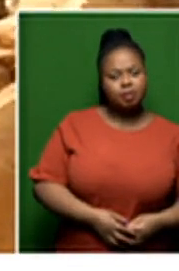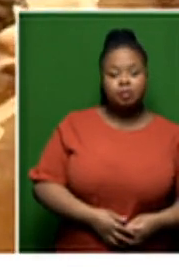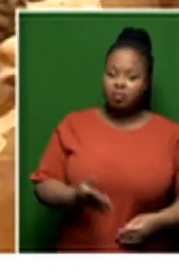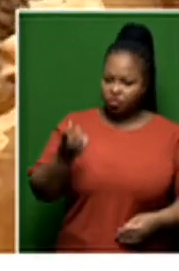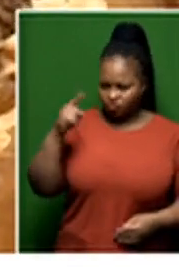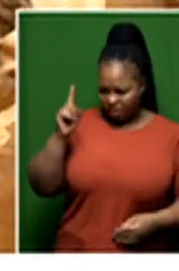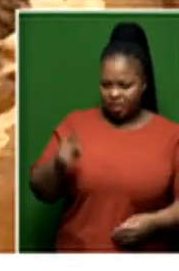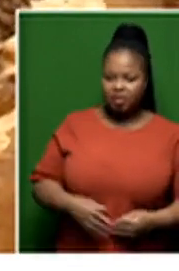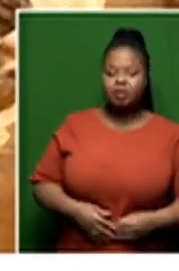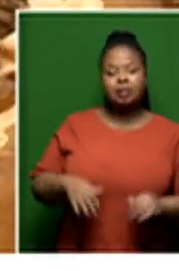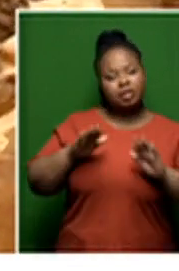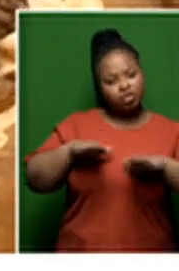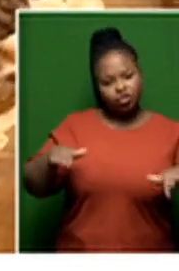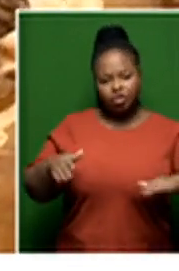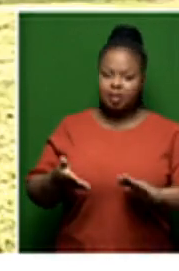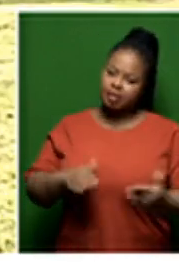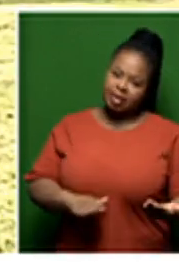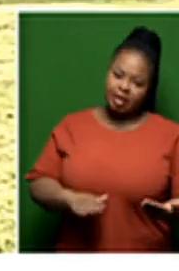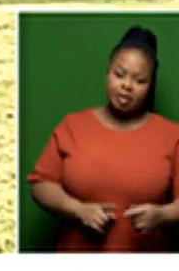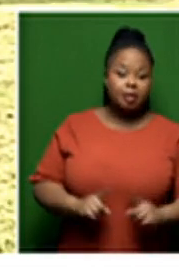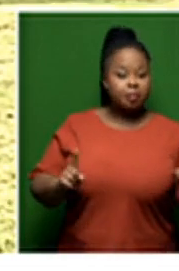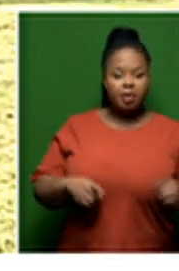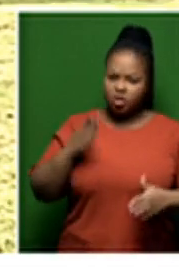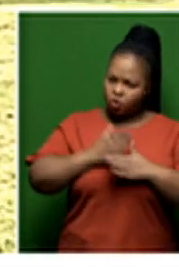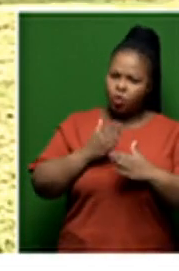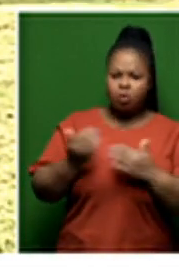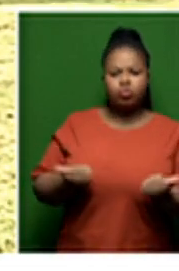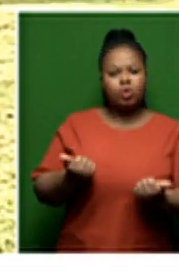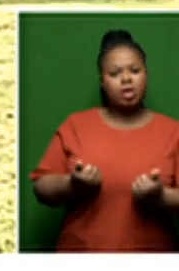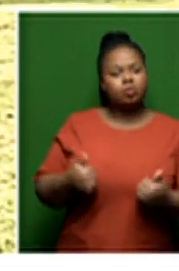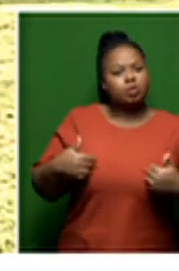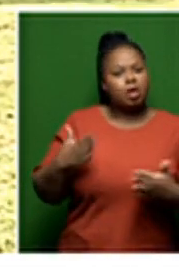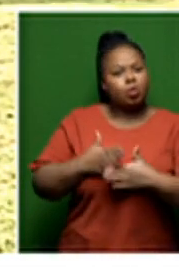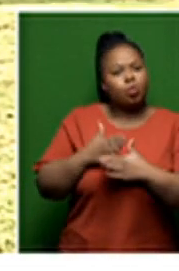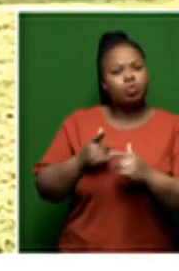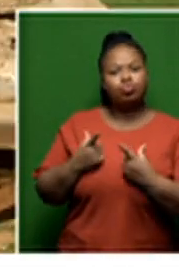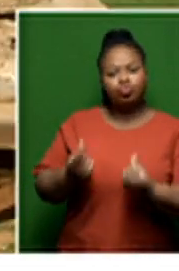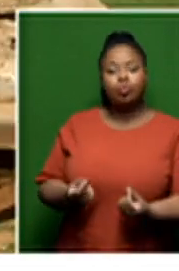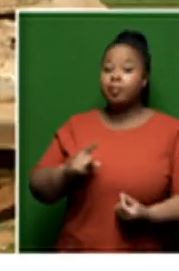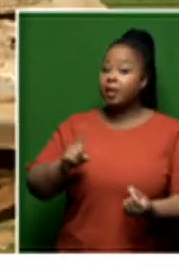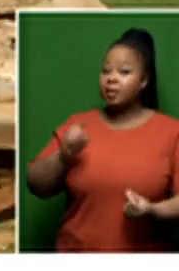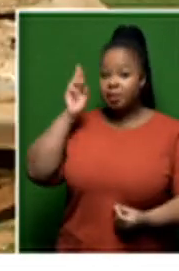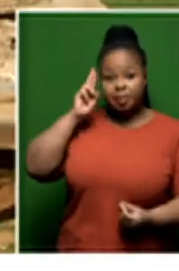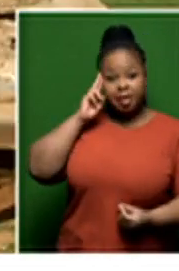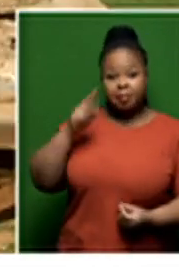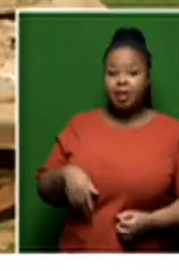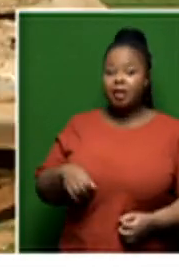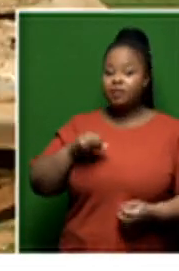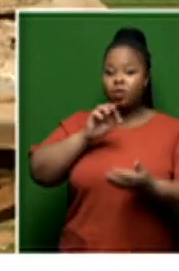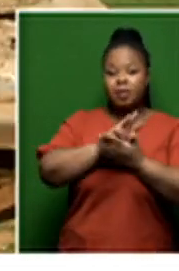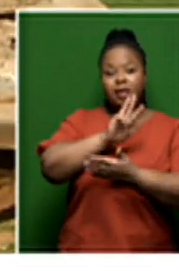you're correct. Children died and they didn't have to die, but the work was already being done. Also remember that things did not remain the same